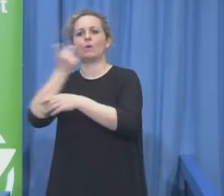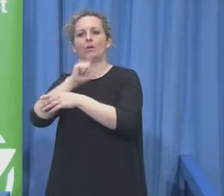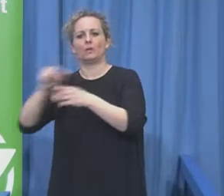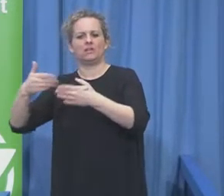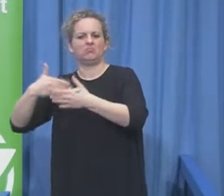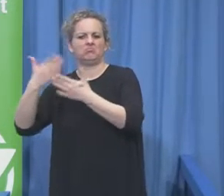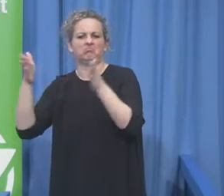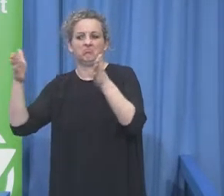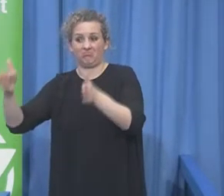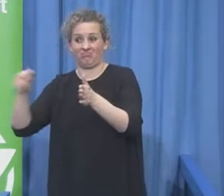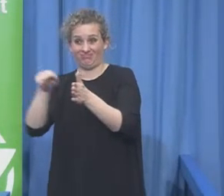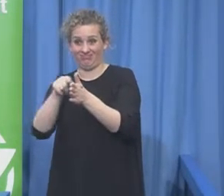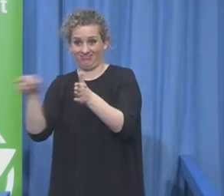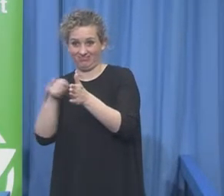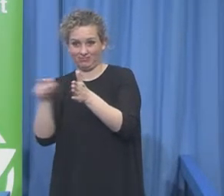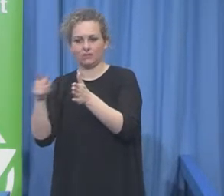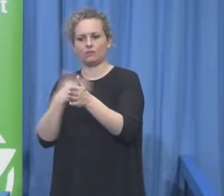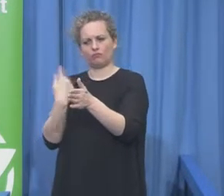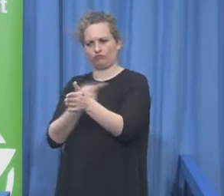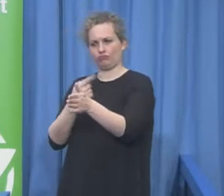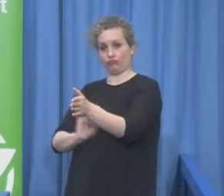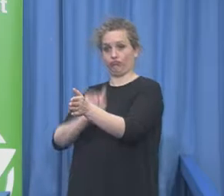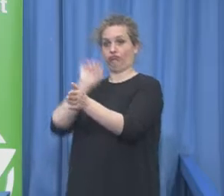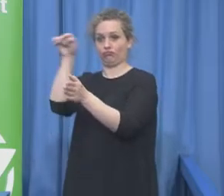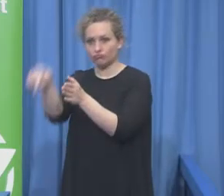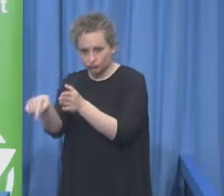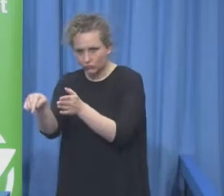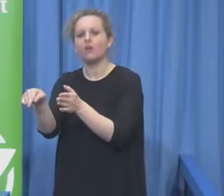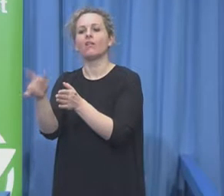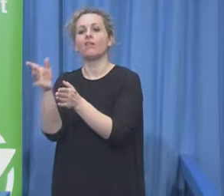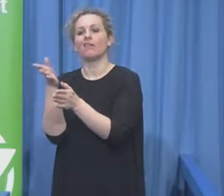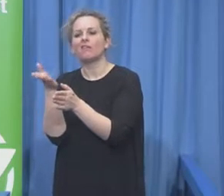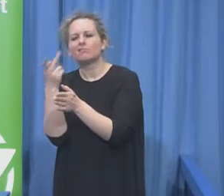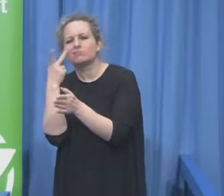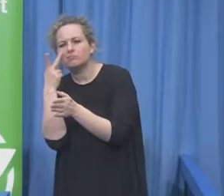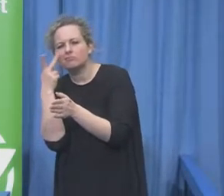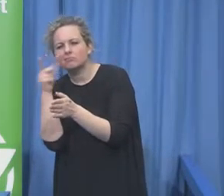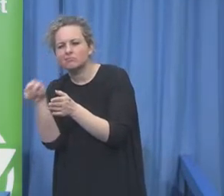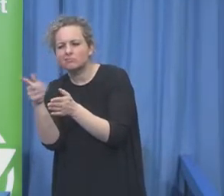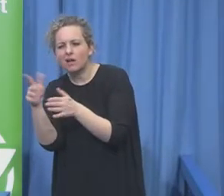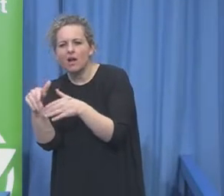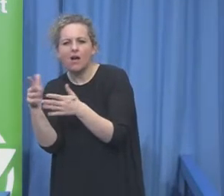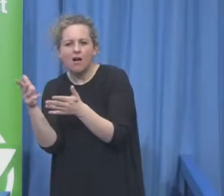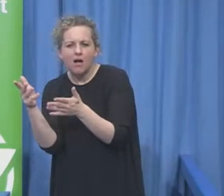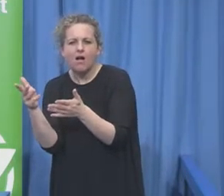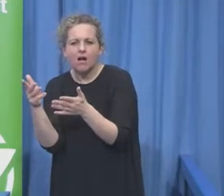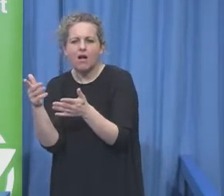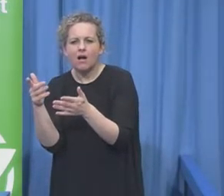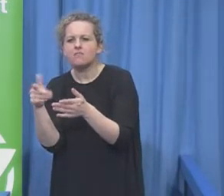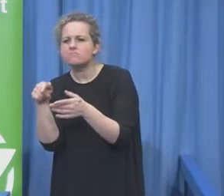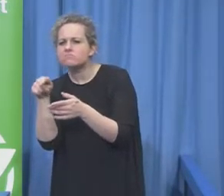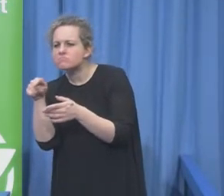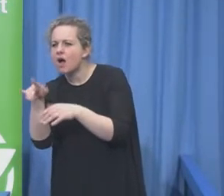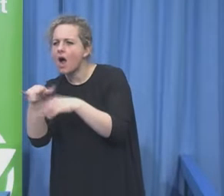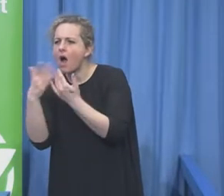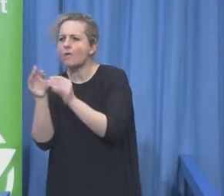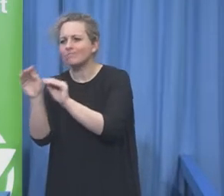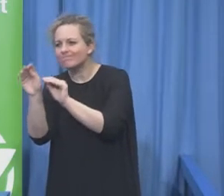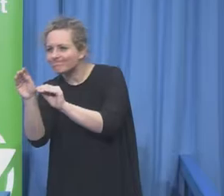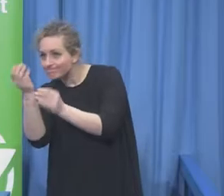disability. And at that time, we realized that in Google Hyderabad office, which is in southern India, there were no people with disability